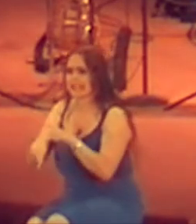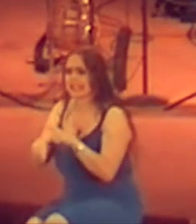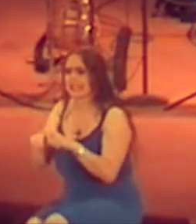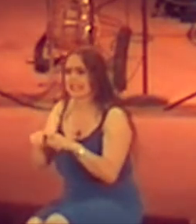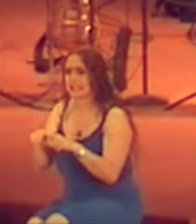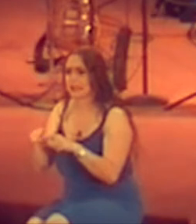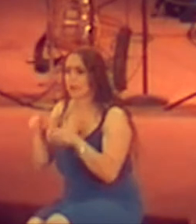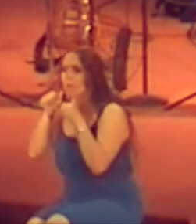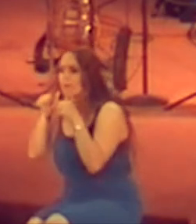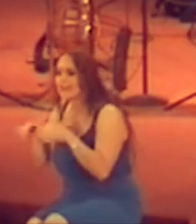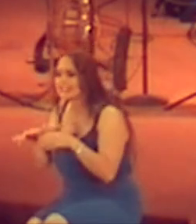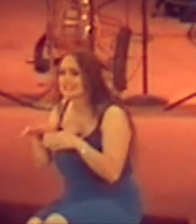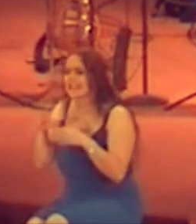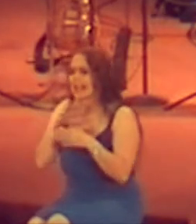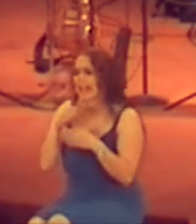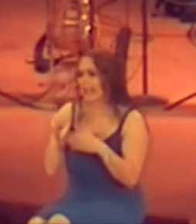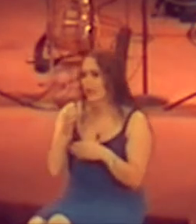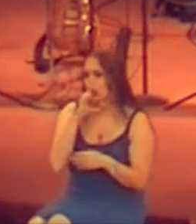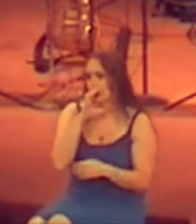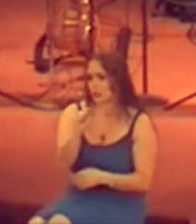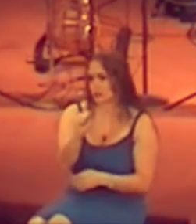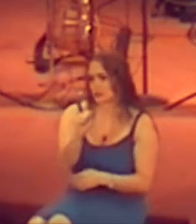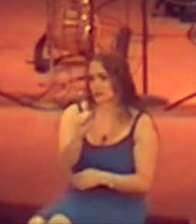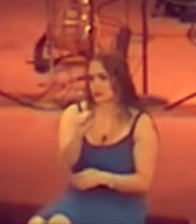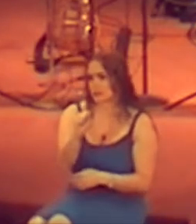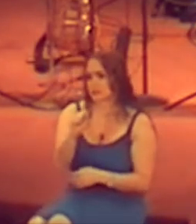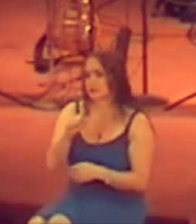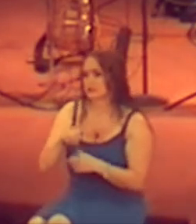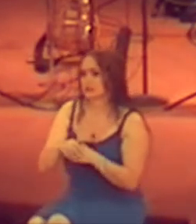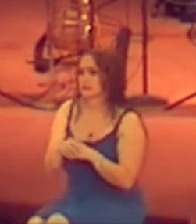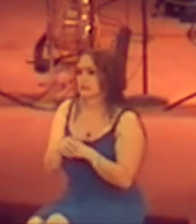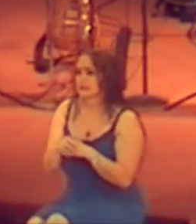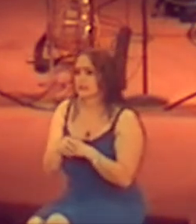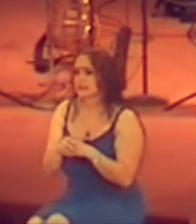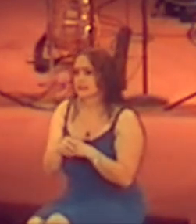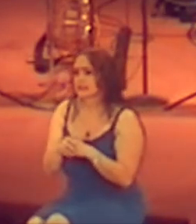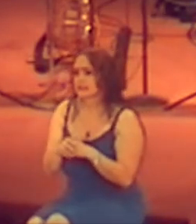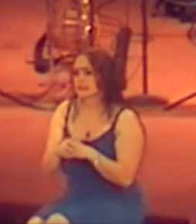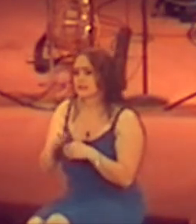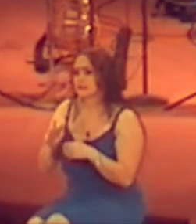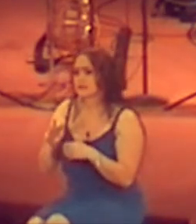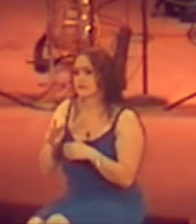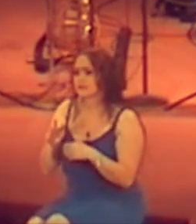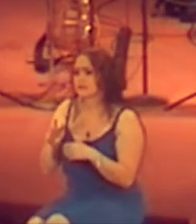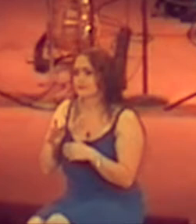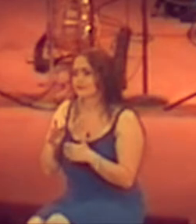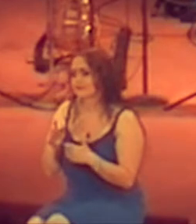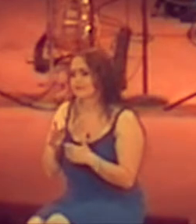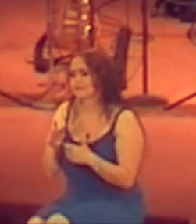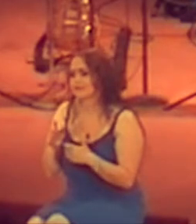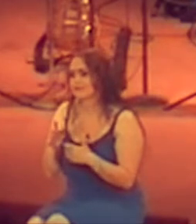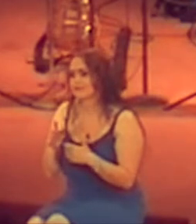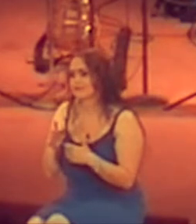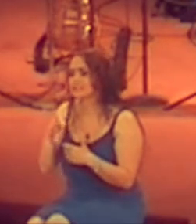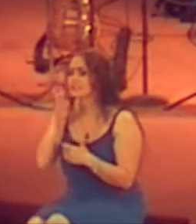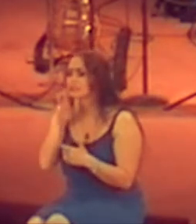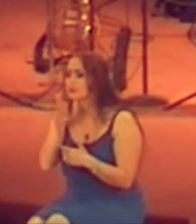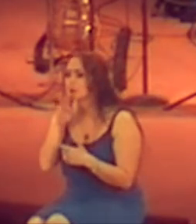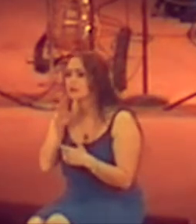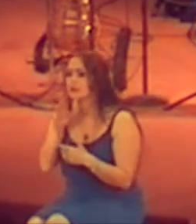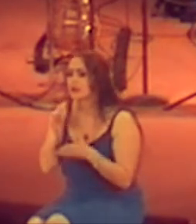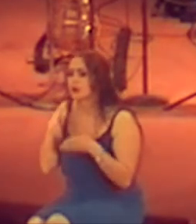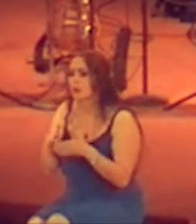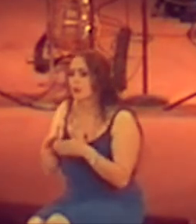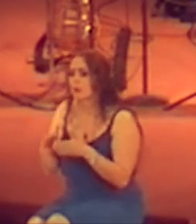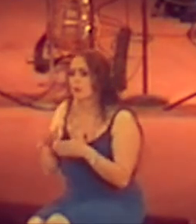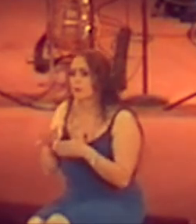both blessing and cursing. James' language strongly rebukes those who speak in the duplicitous manner, urgently insisting that the behavior has no